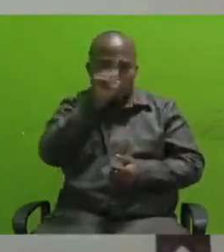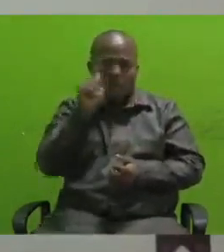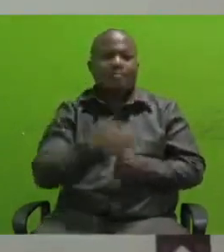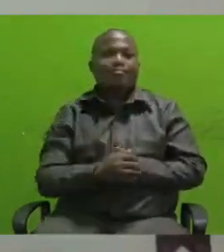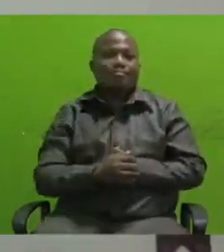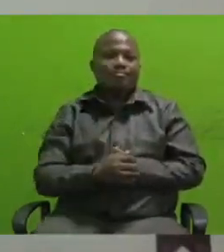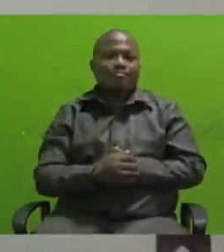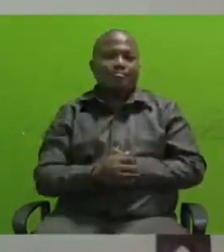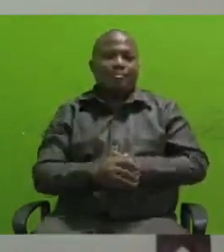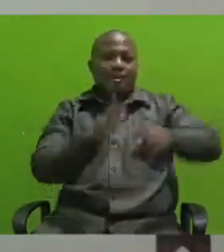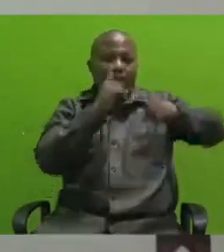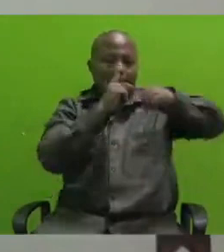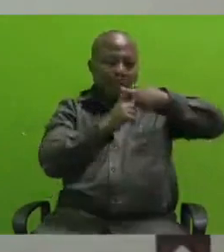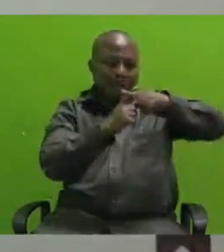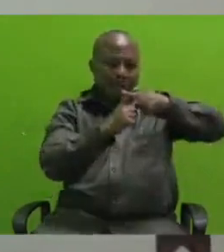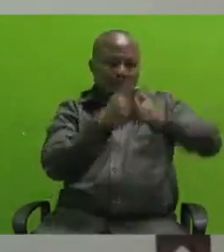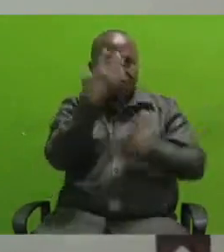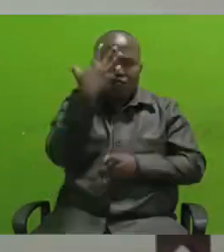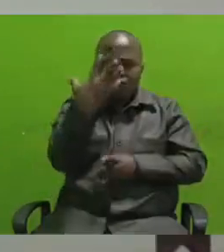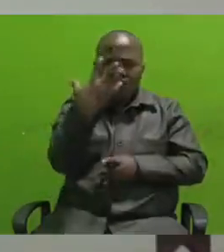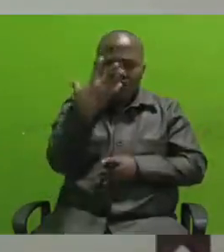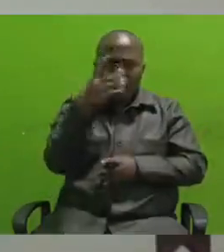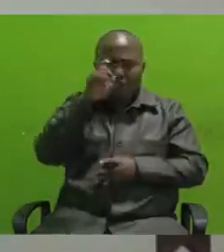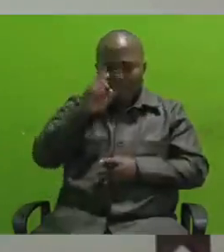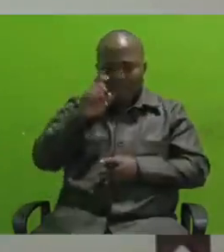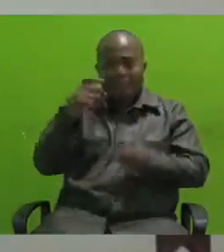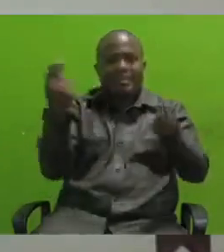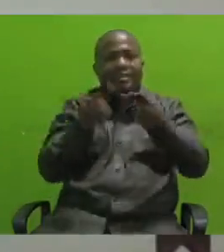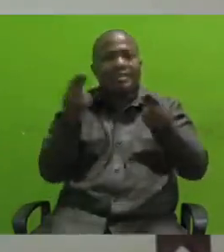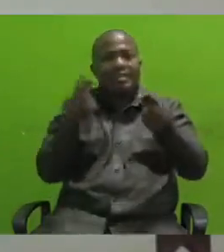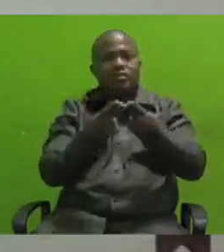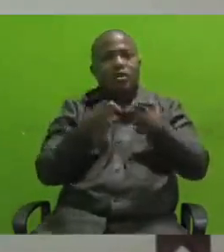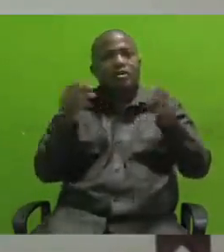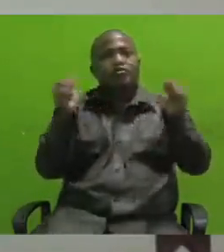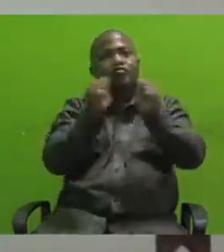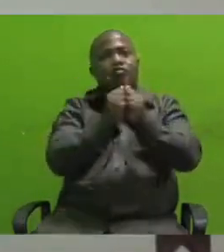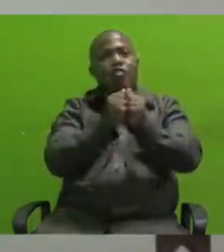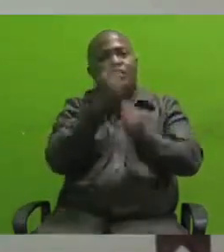plus 5x is equal to 14.